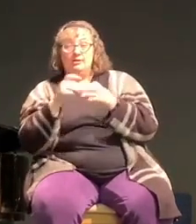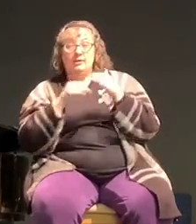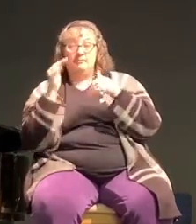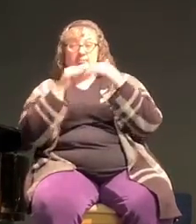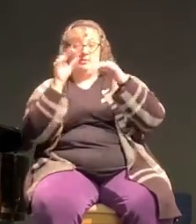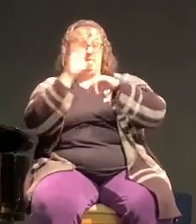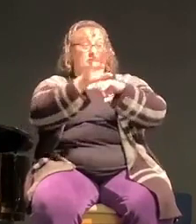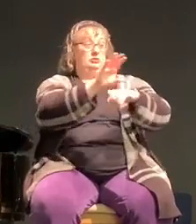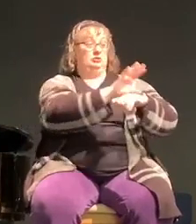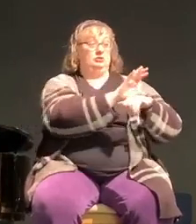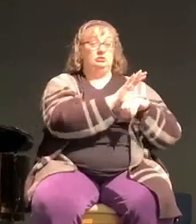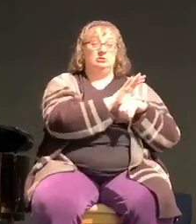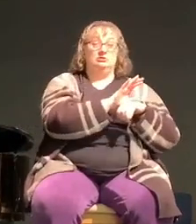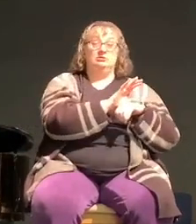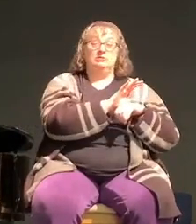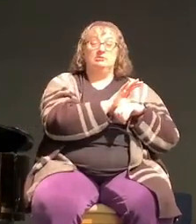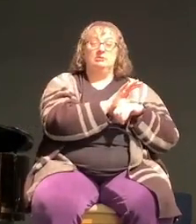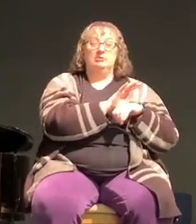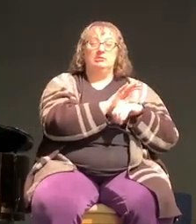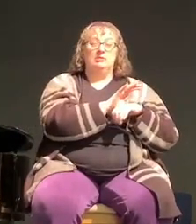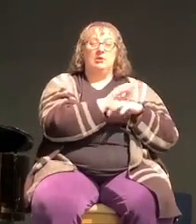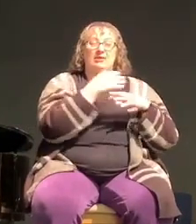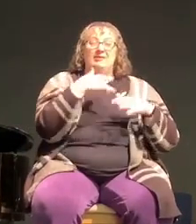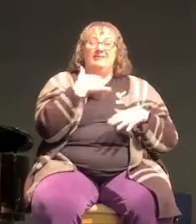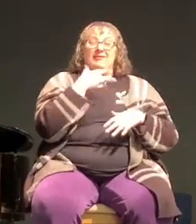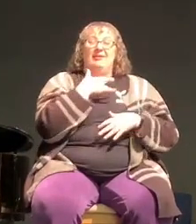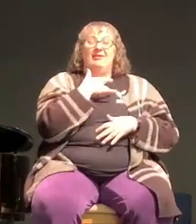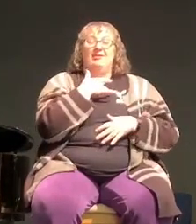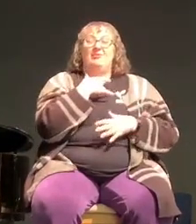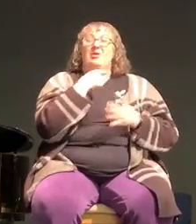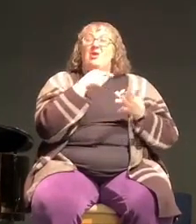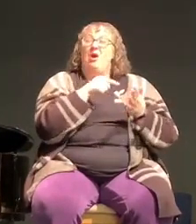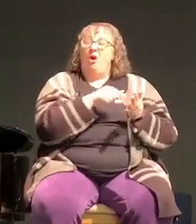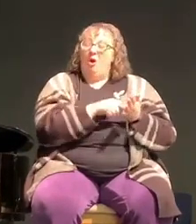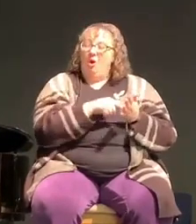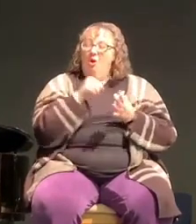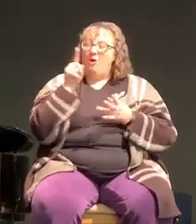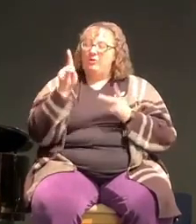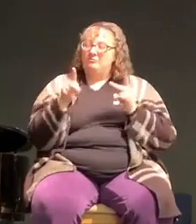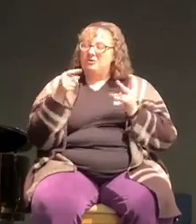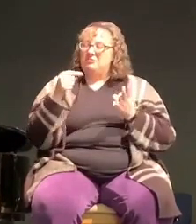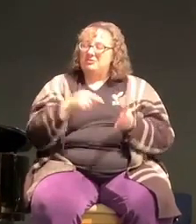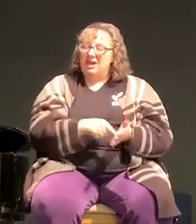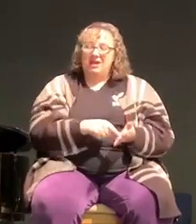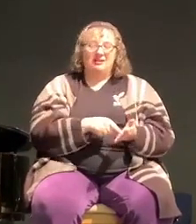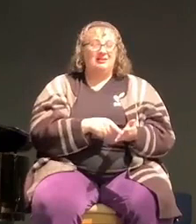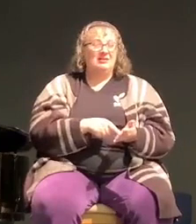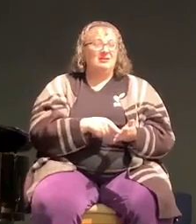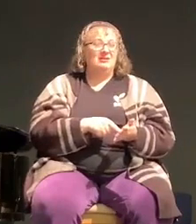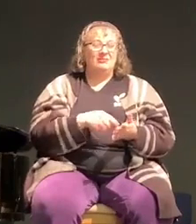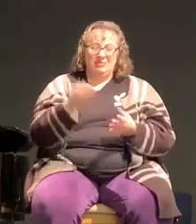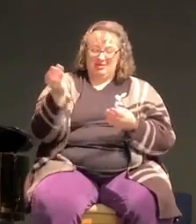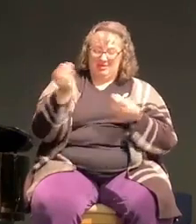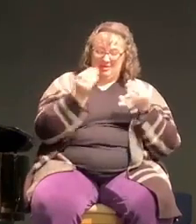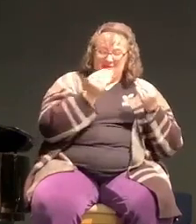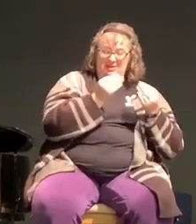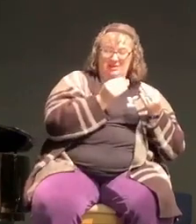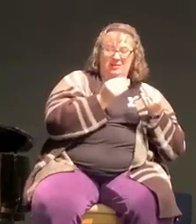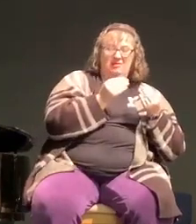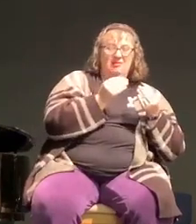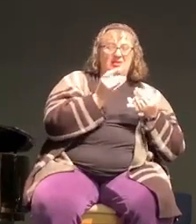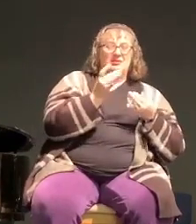these churches, we had this feeling that we owe these people a debt for giving to our cause.